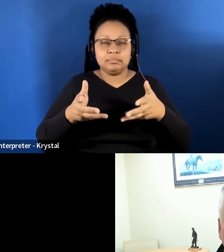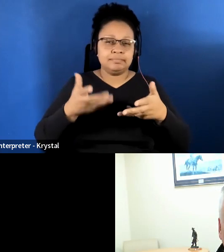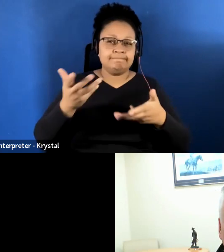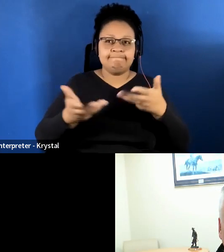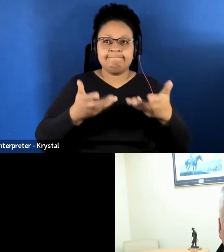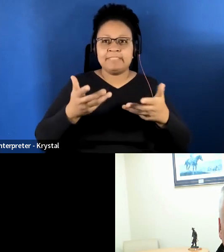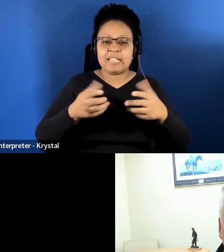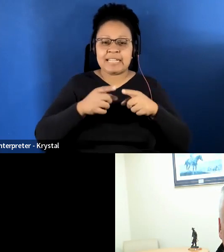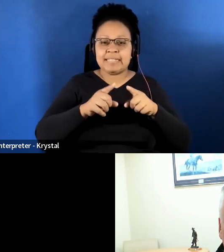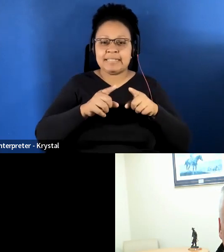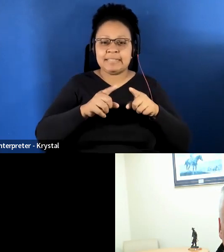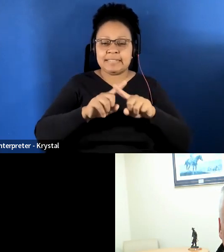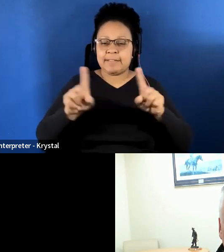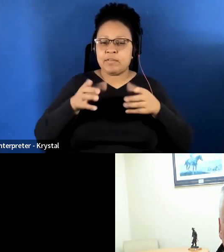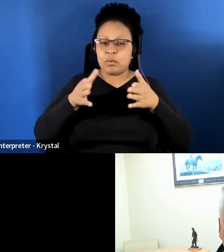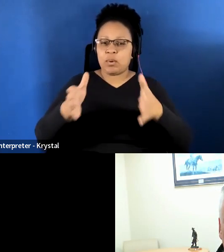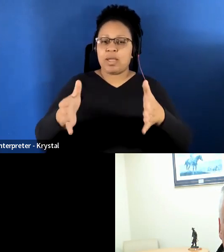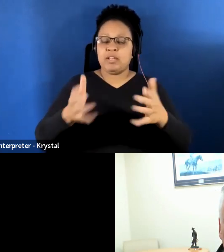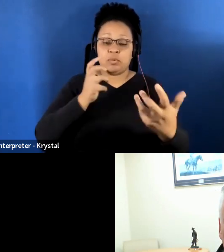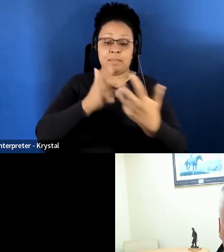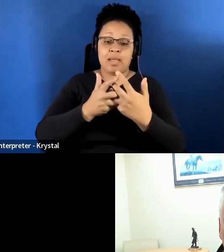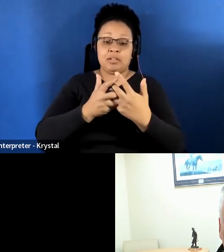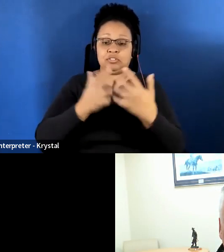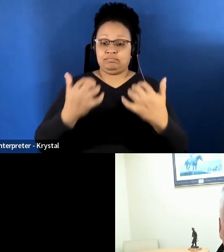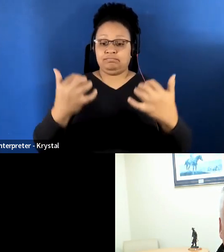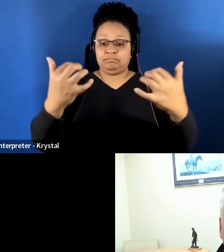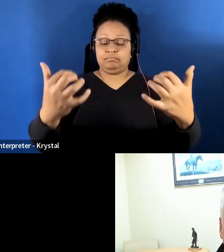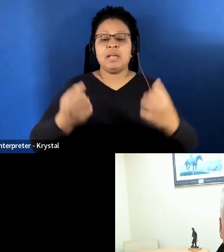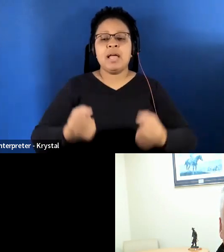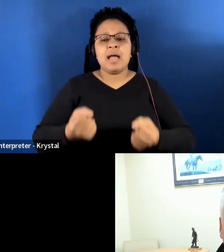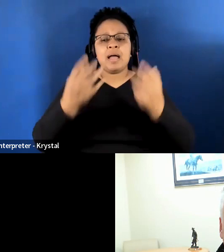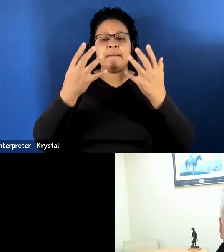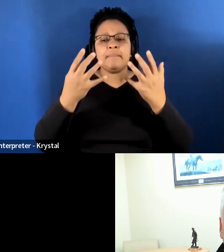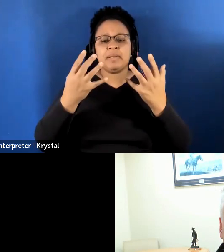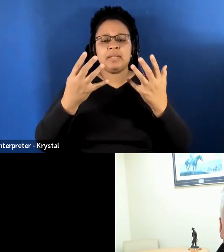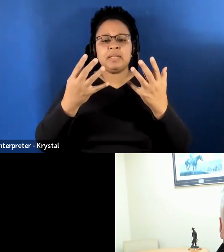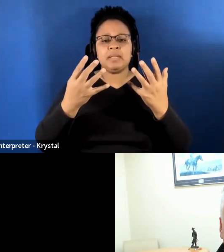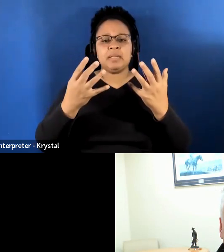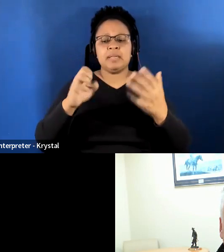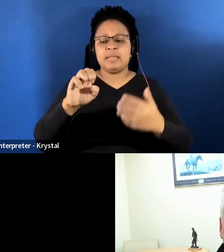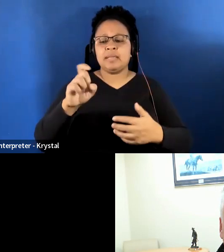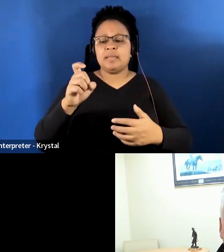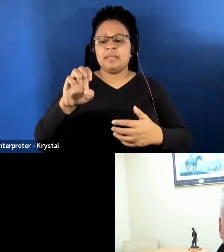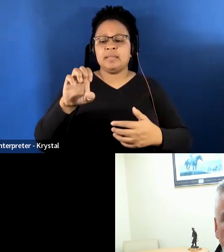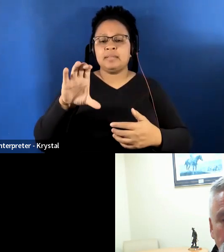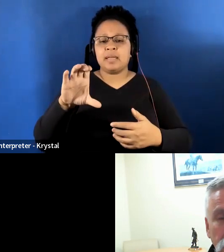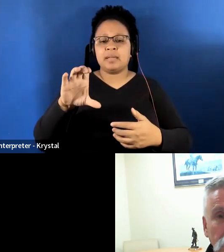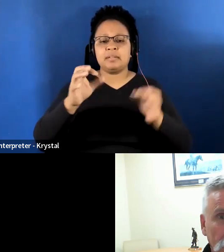in a different kind of way to fit our audience, but how many executive directors